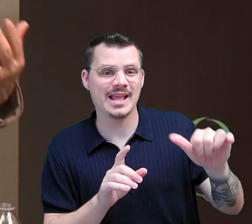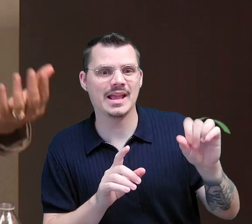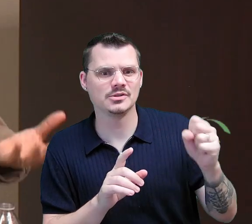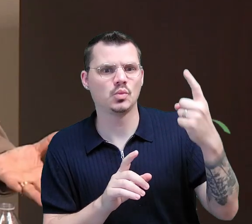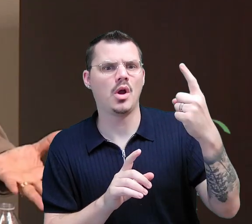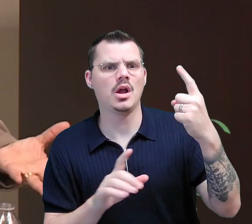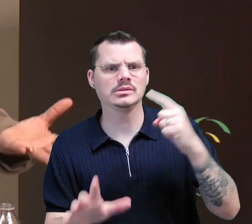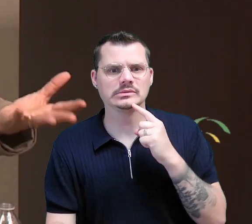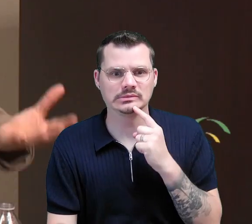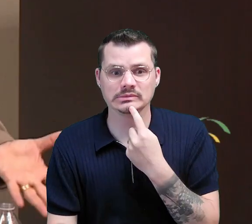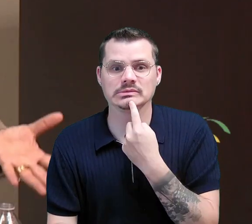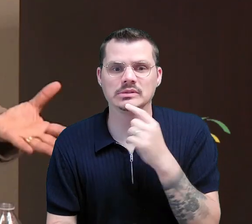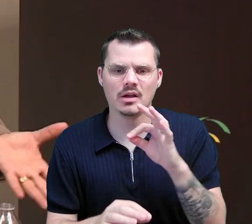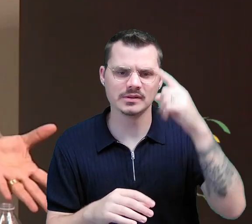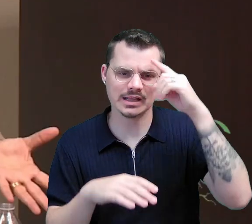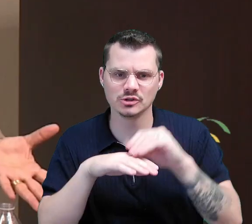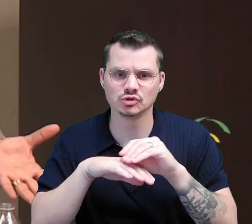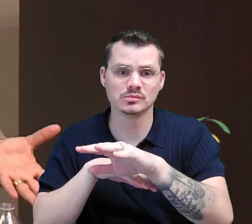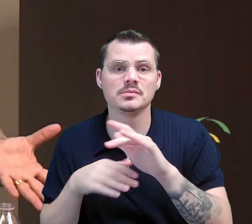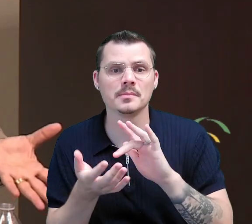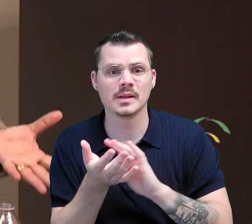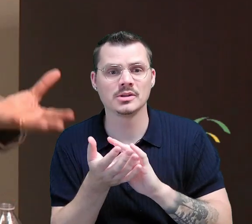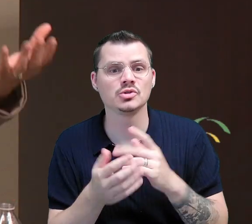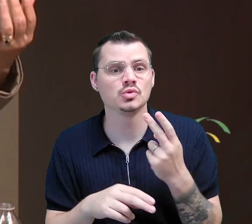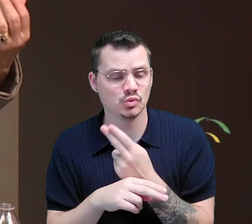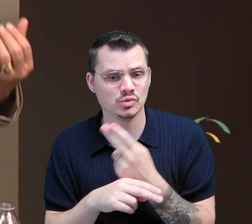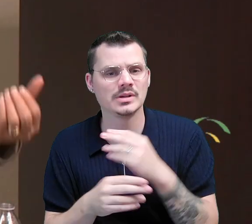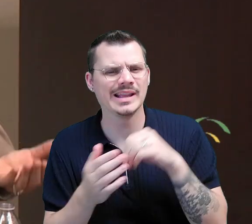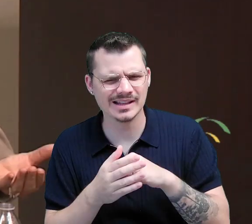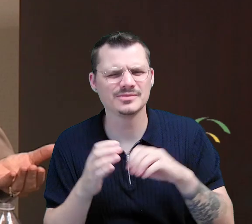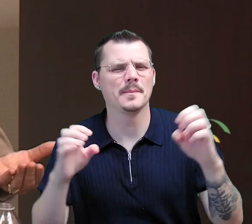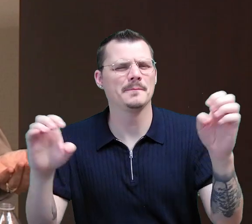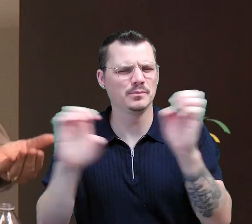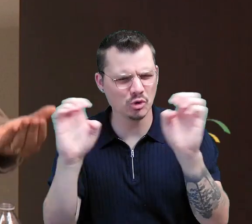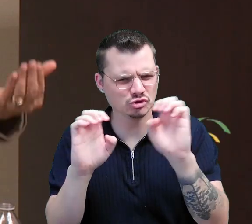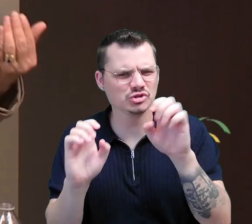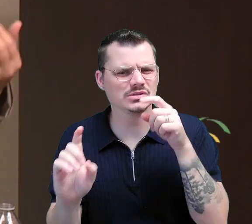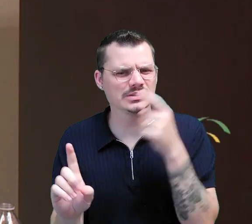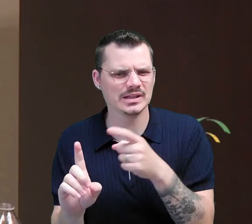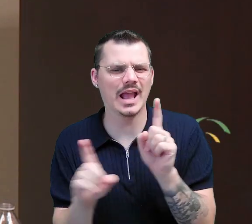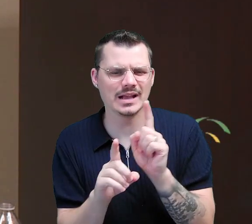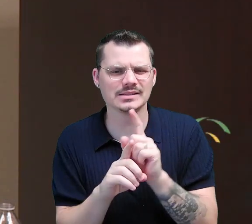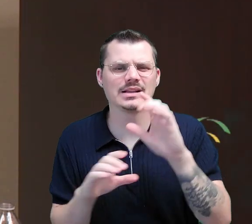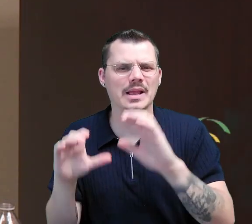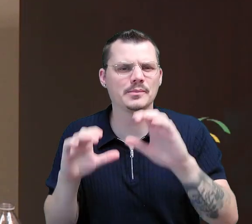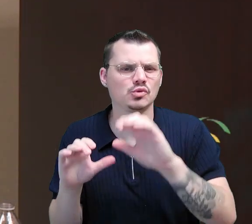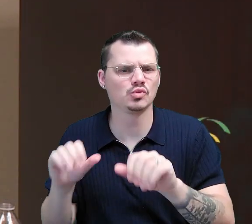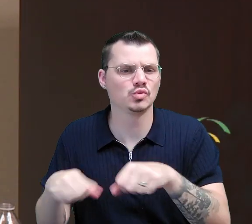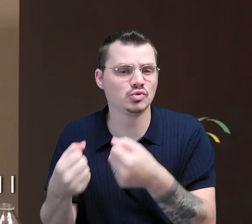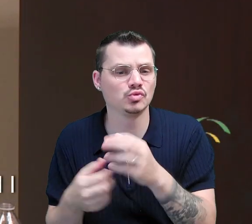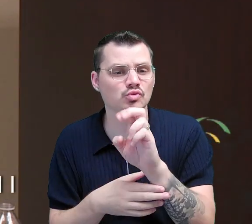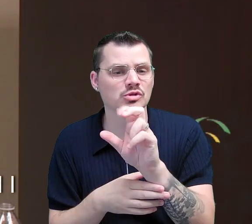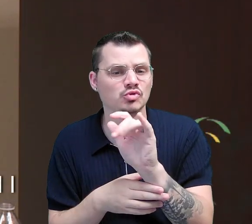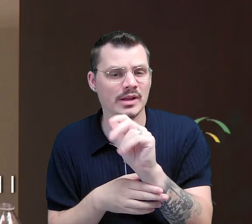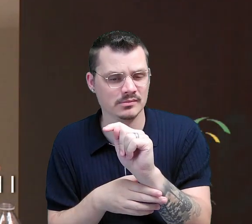one extreme of psychotropic medication use in an emergency fashion as a chemical restraint.